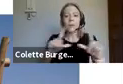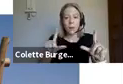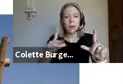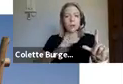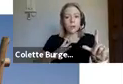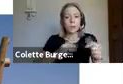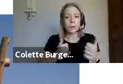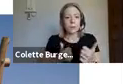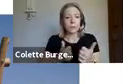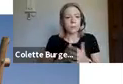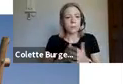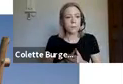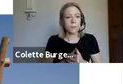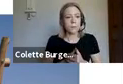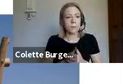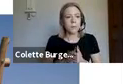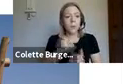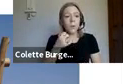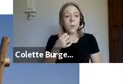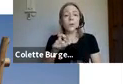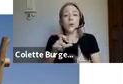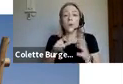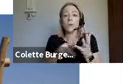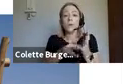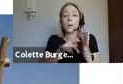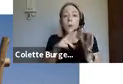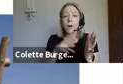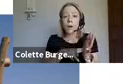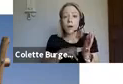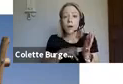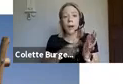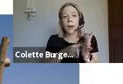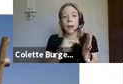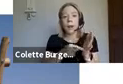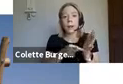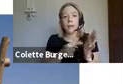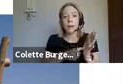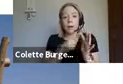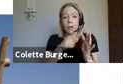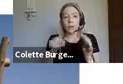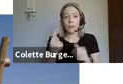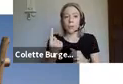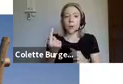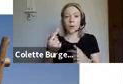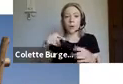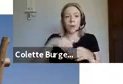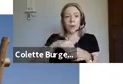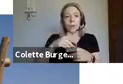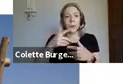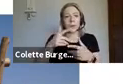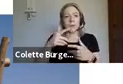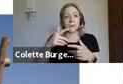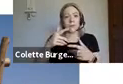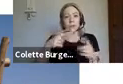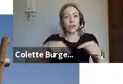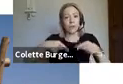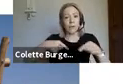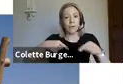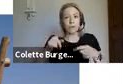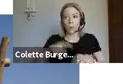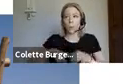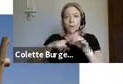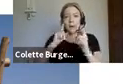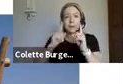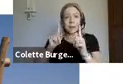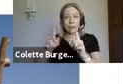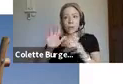So we're going to hear from Duncan Little. Duncan is one of EENET's directors. He's a qualified teacher with over 30 years of